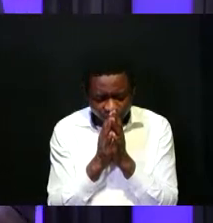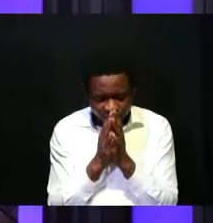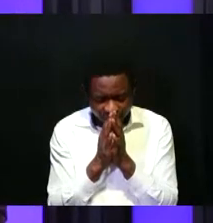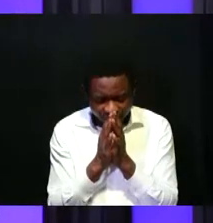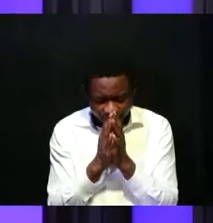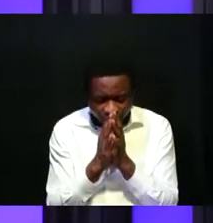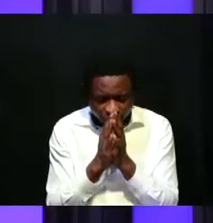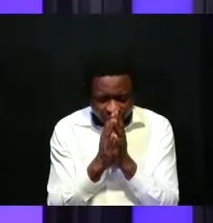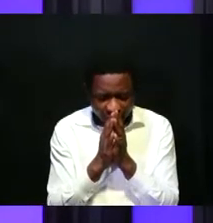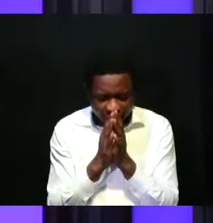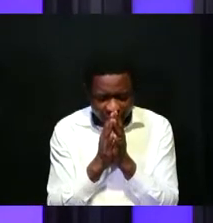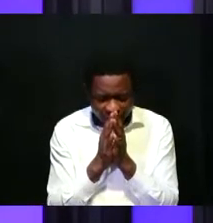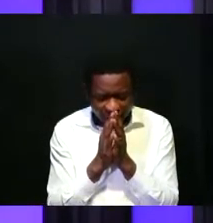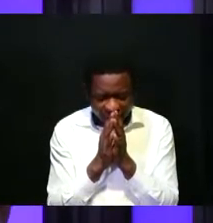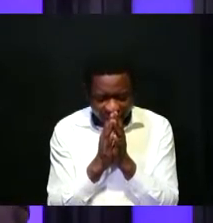Lord,